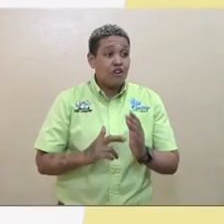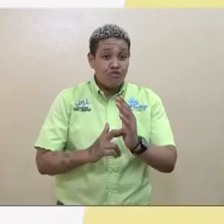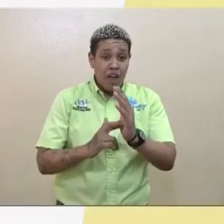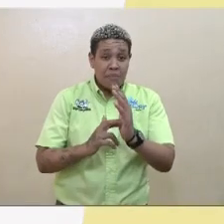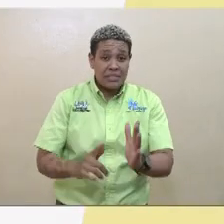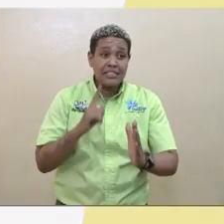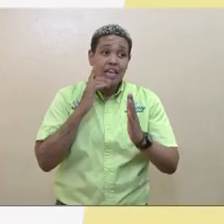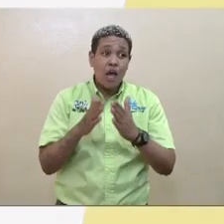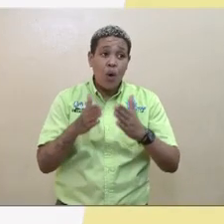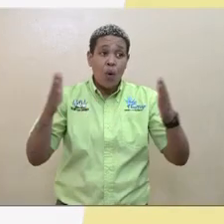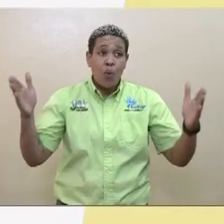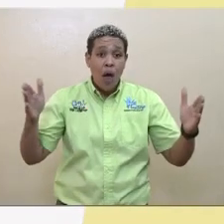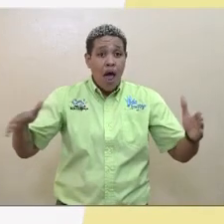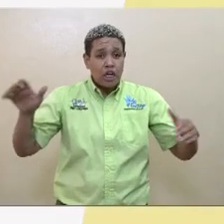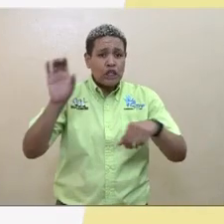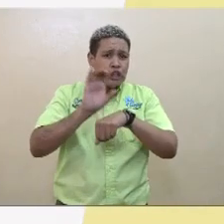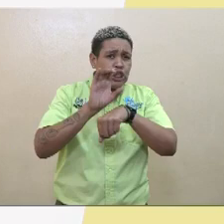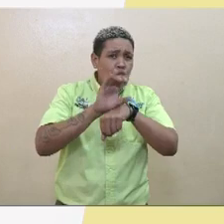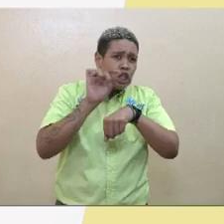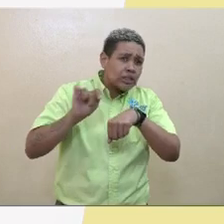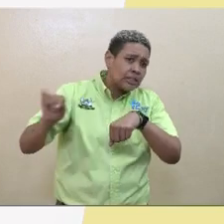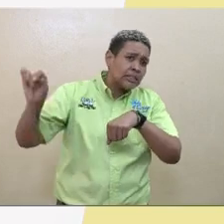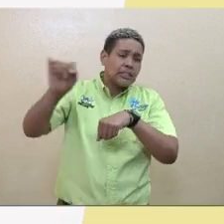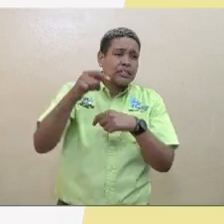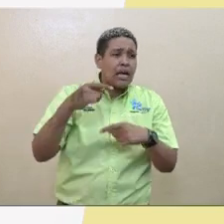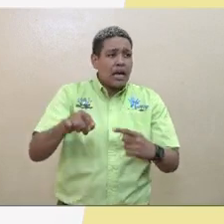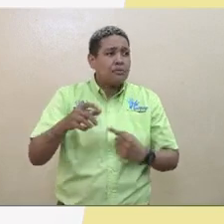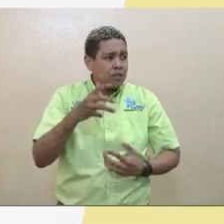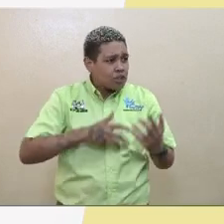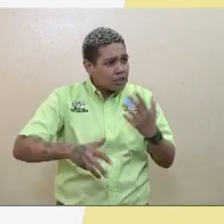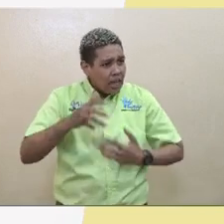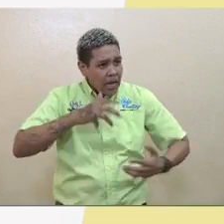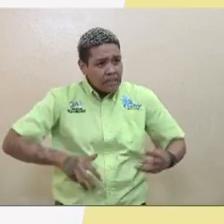representing the wider faith-based society.